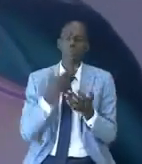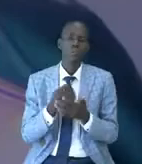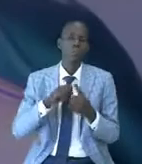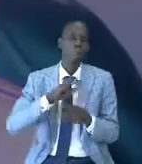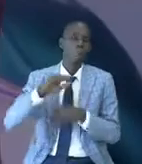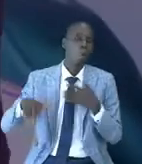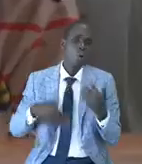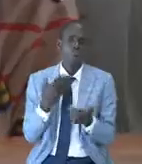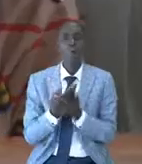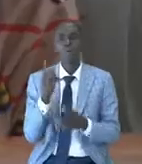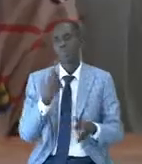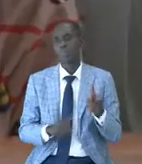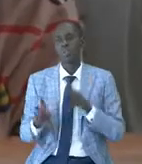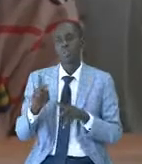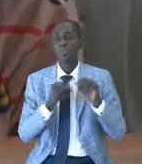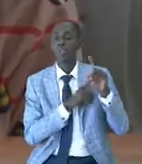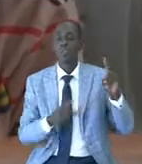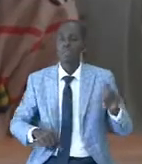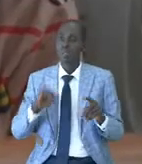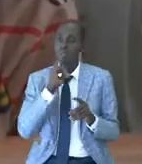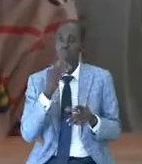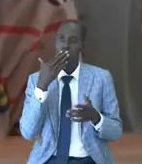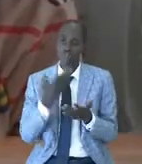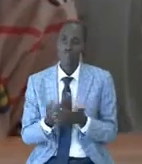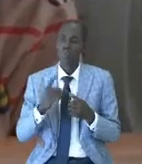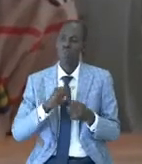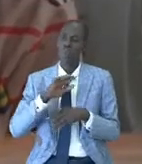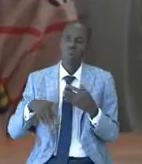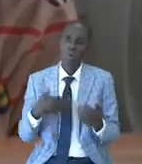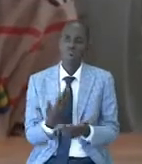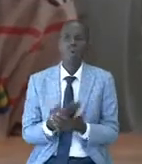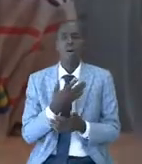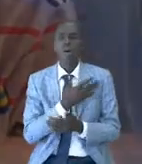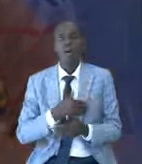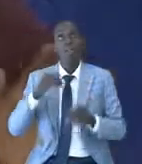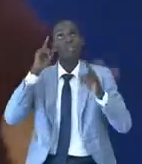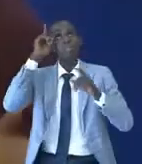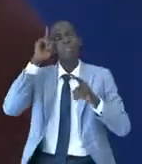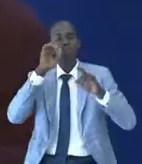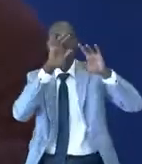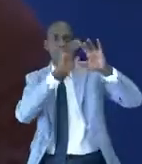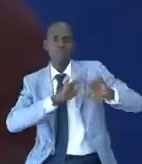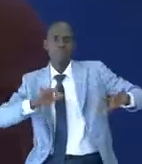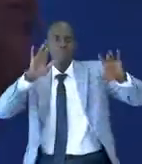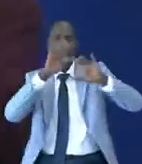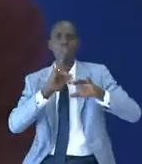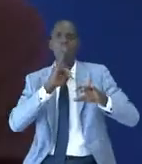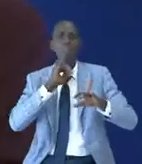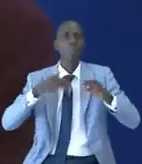you. Is good to all, and his tender mercies are over all his